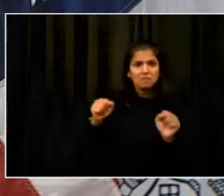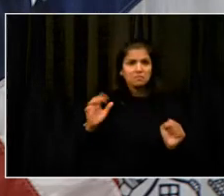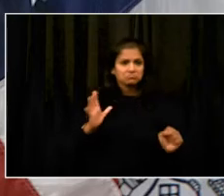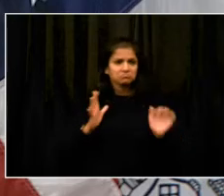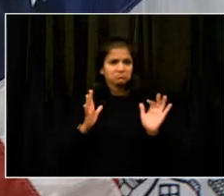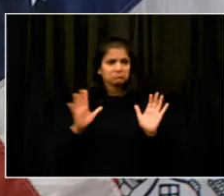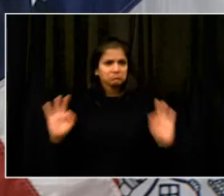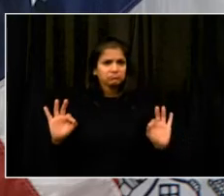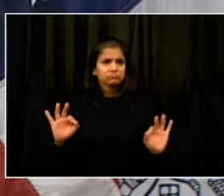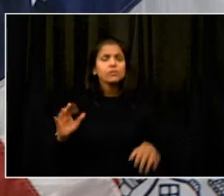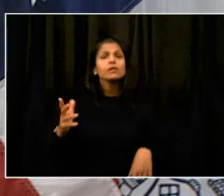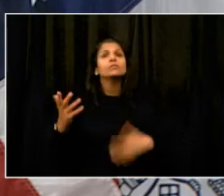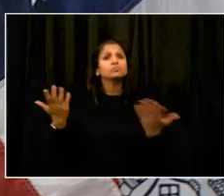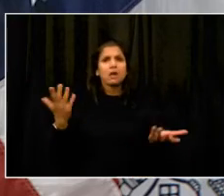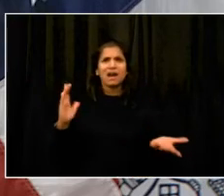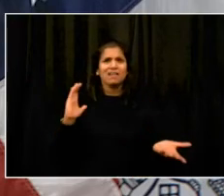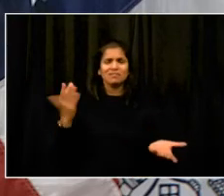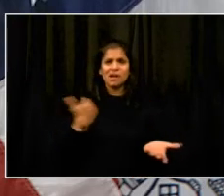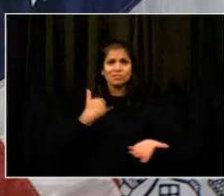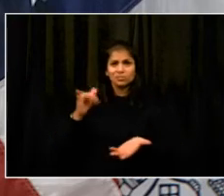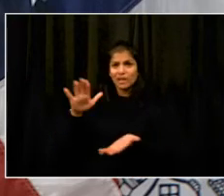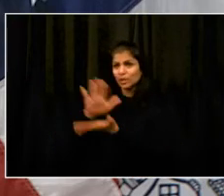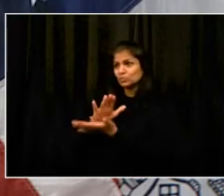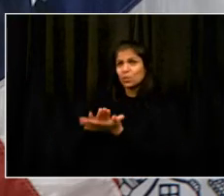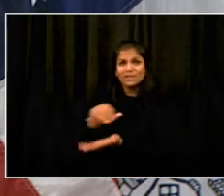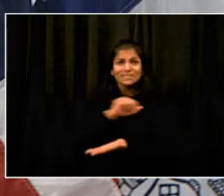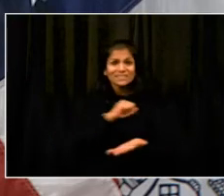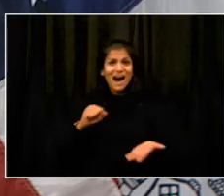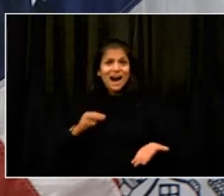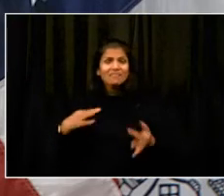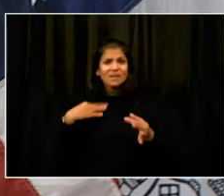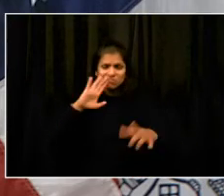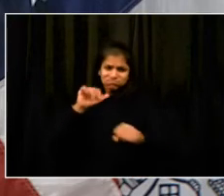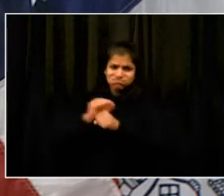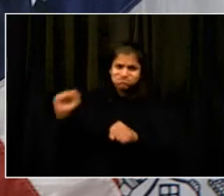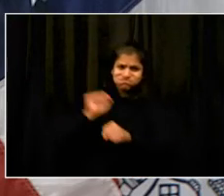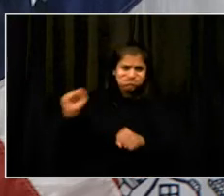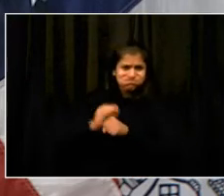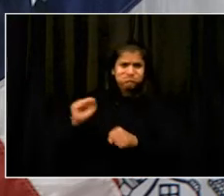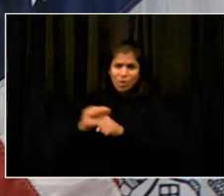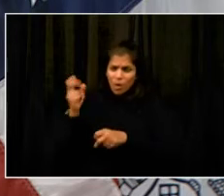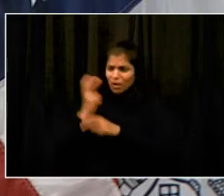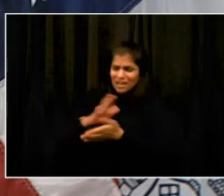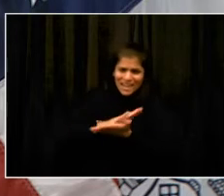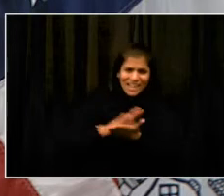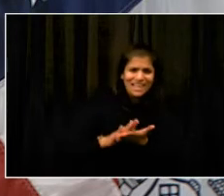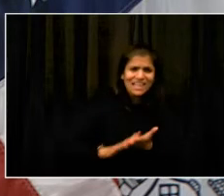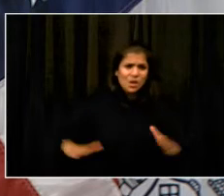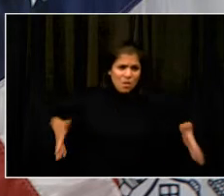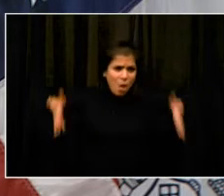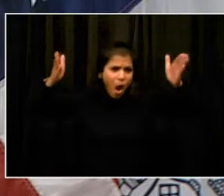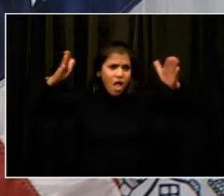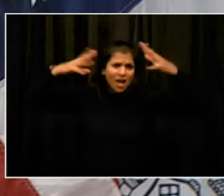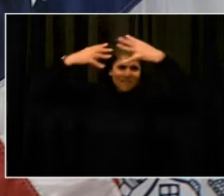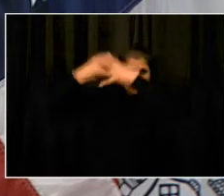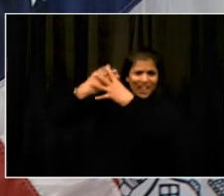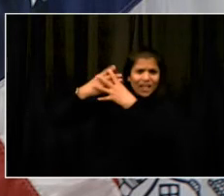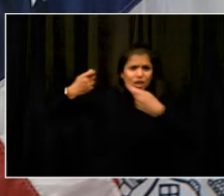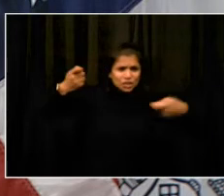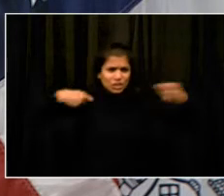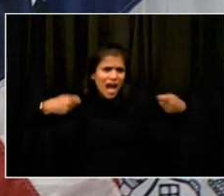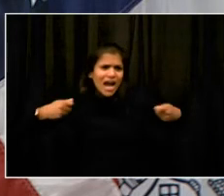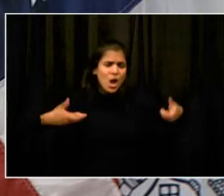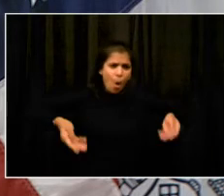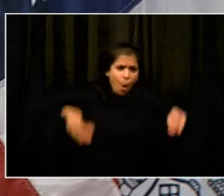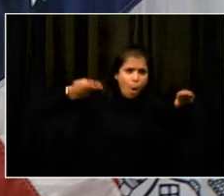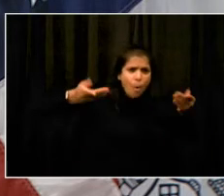of the entire school community. We saw extraordinarily low levels of positivity in testing